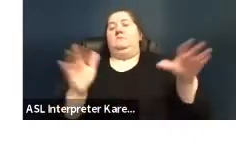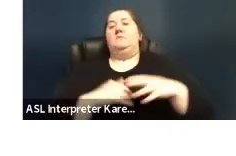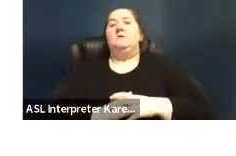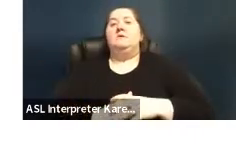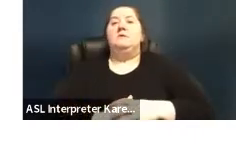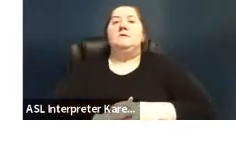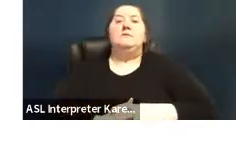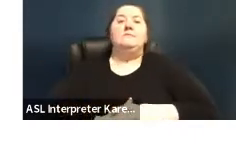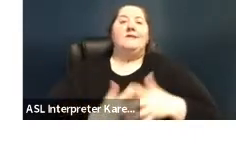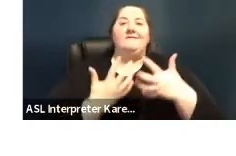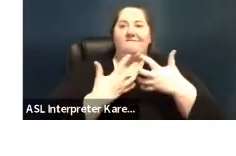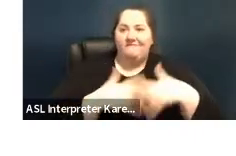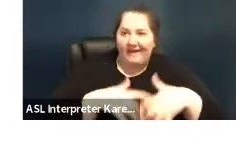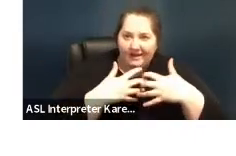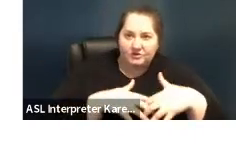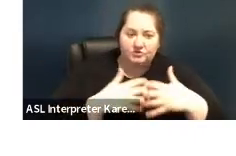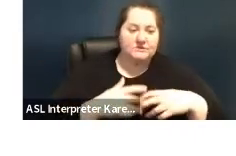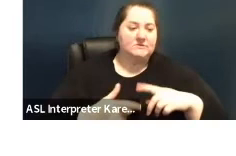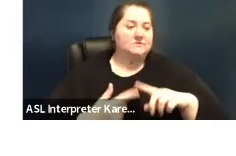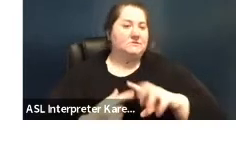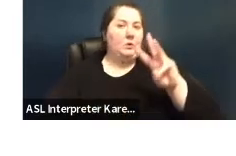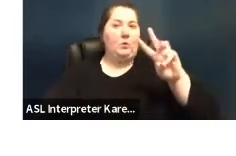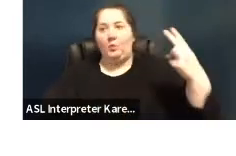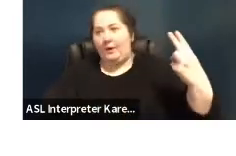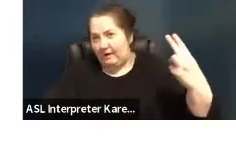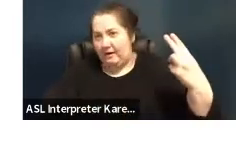like factories, warehouses,